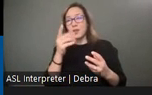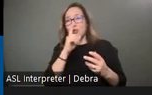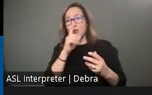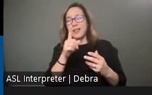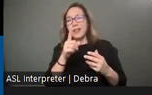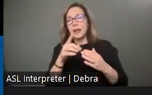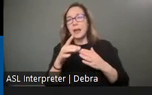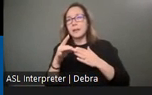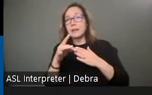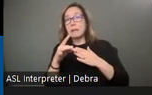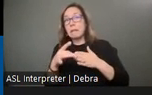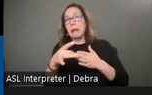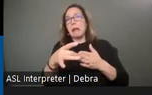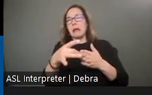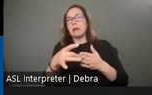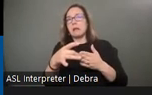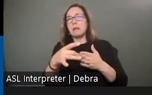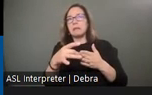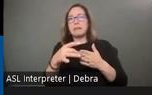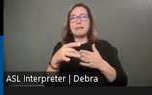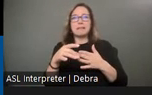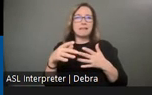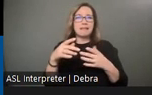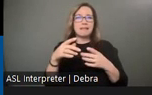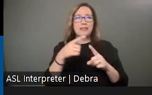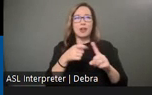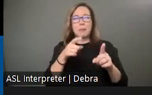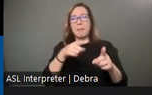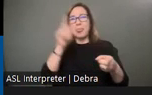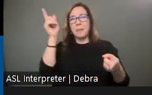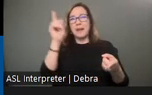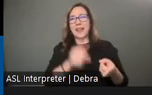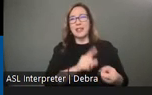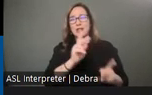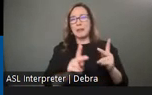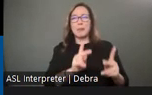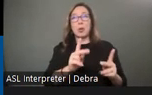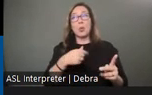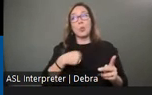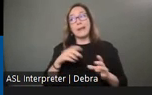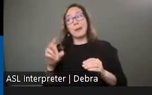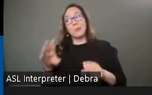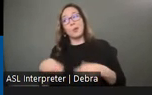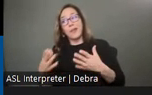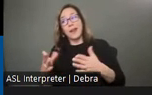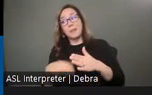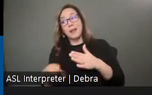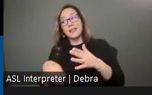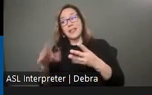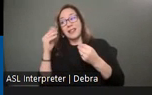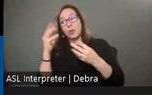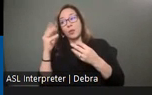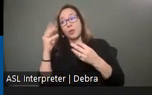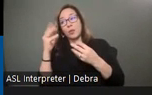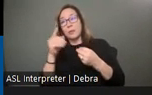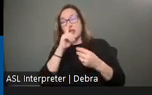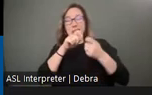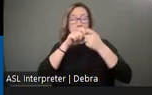mitigation folks. So as much as our program can give you the basic information about it, the really deep